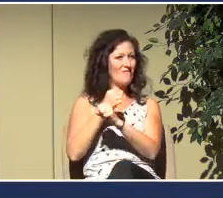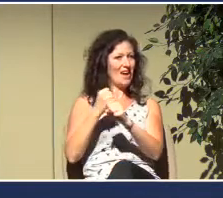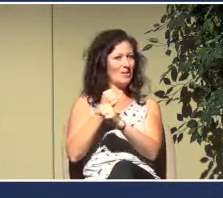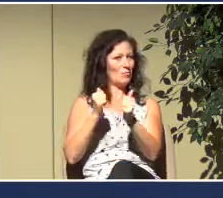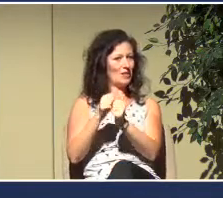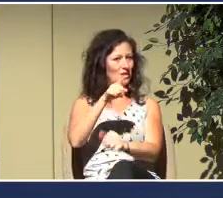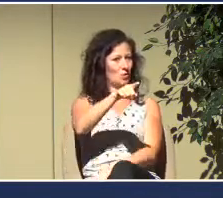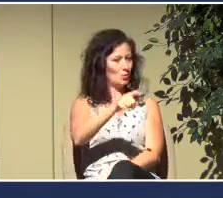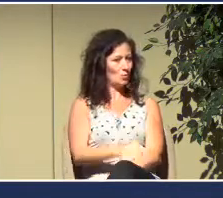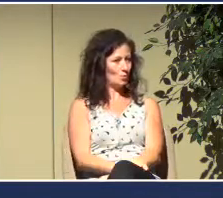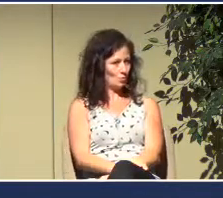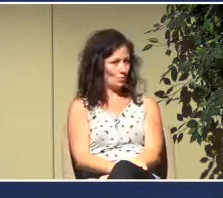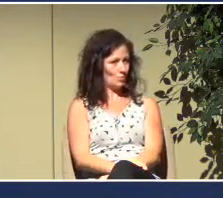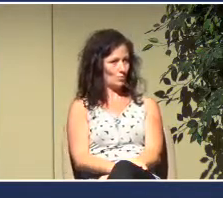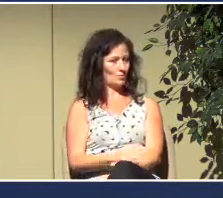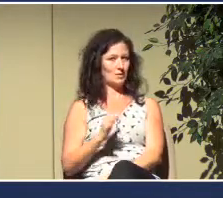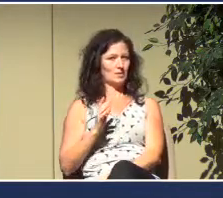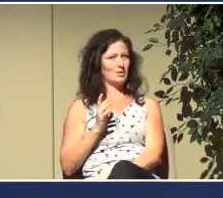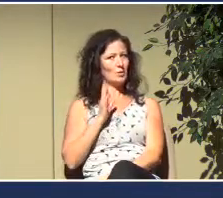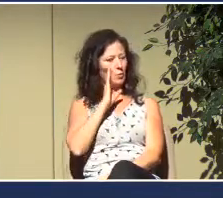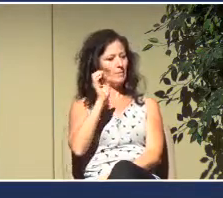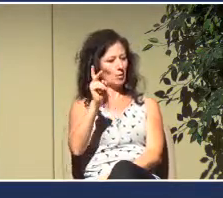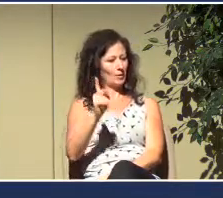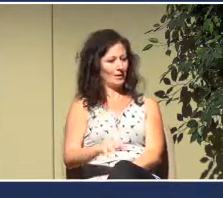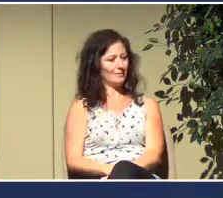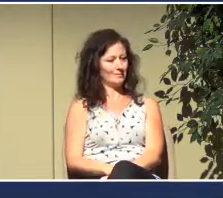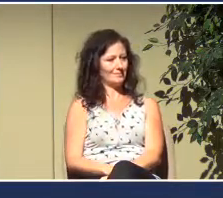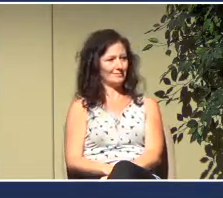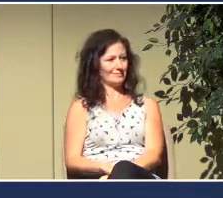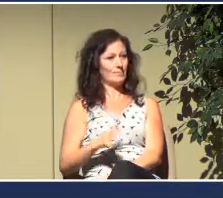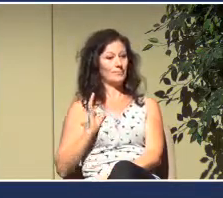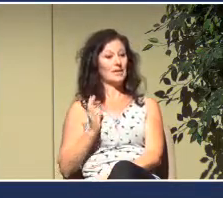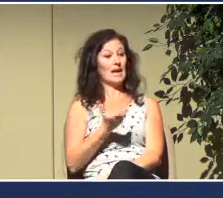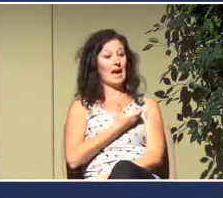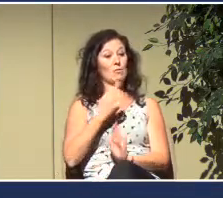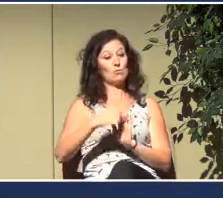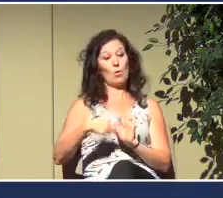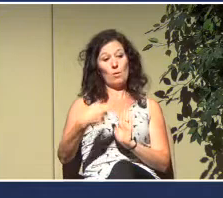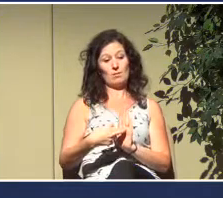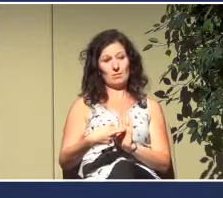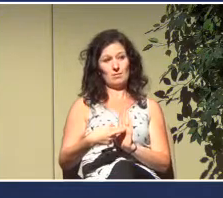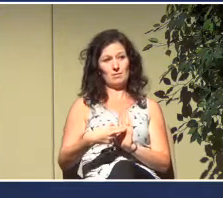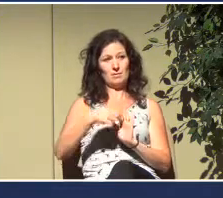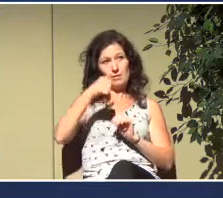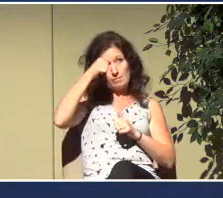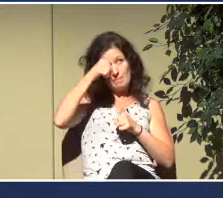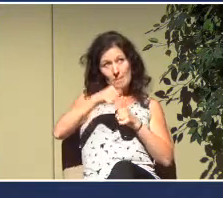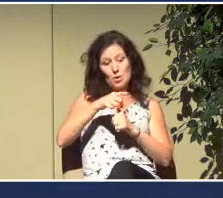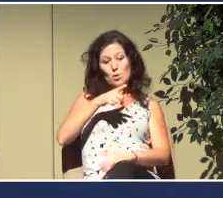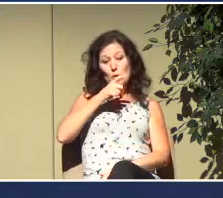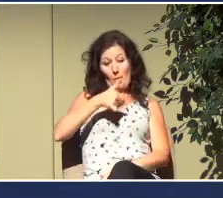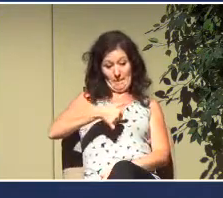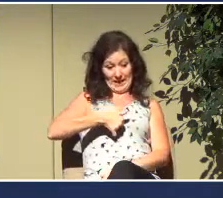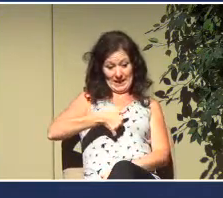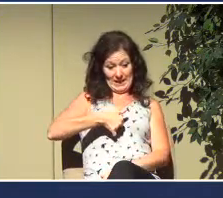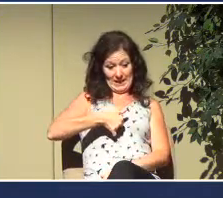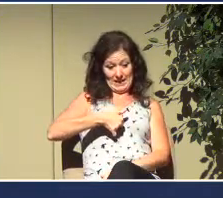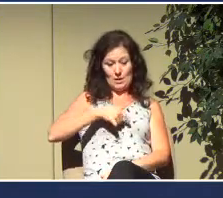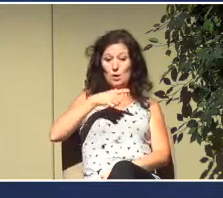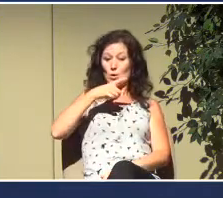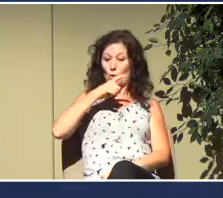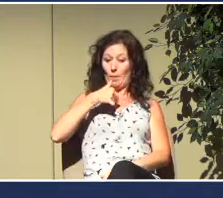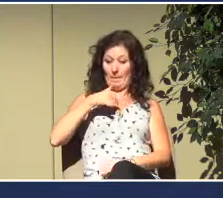Our role is simply to remember who we are, to remember whose we are, to remember whose resources we